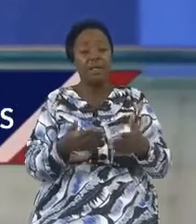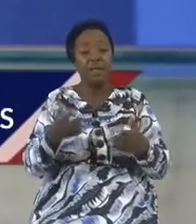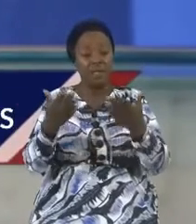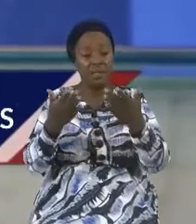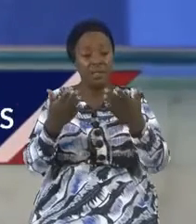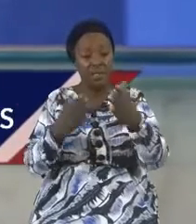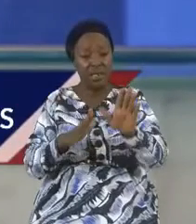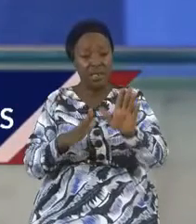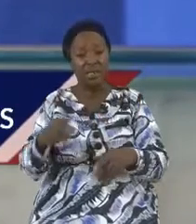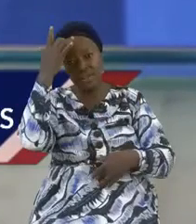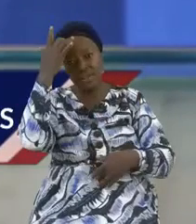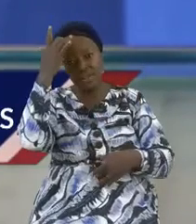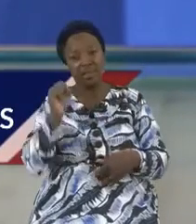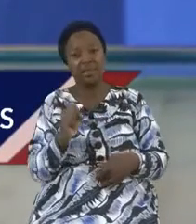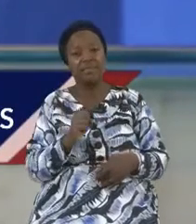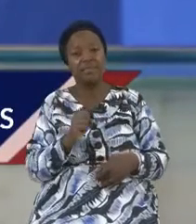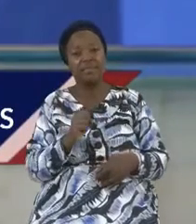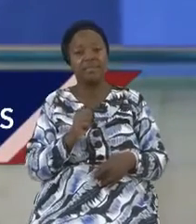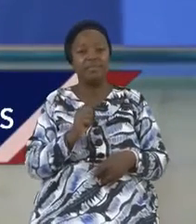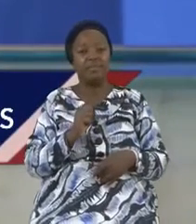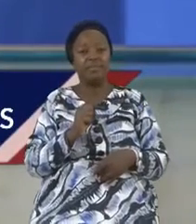sicknesses.